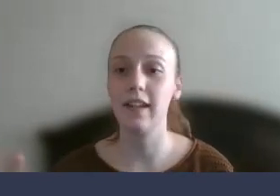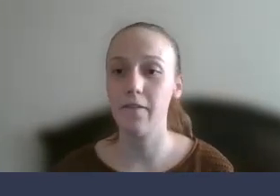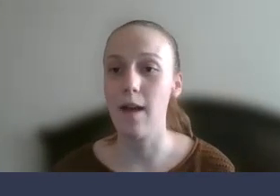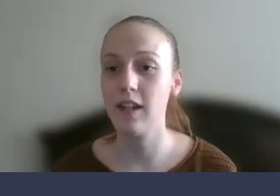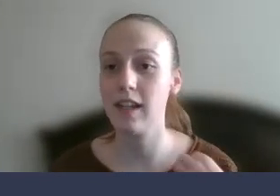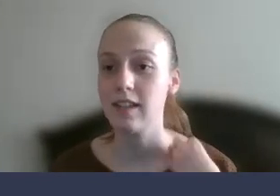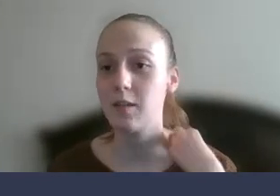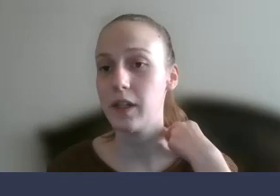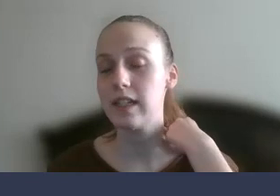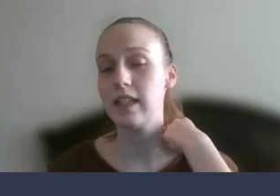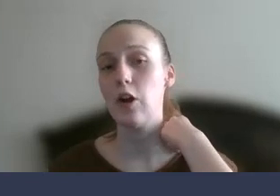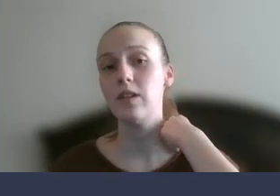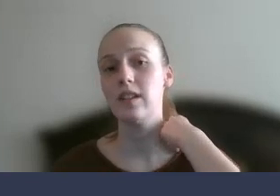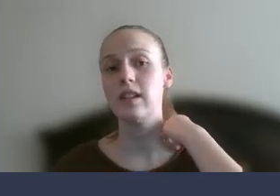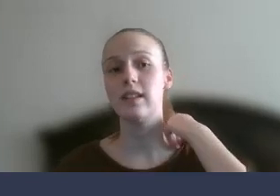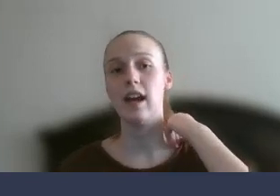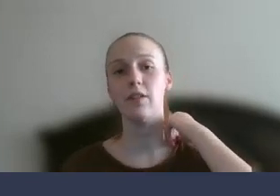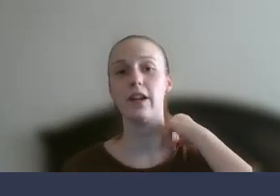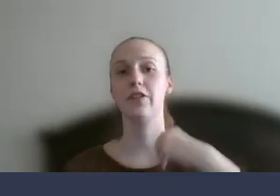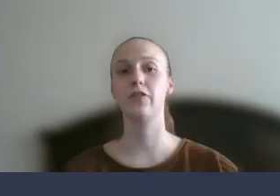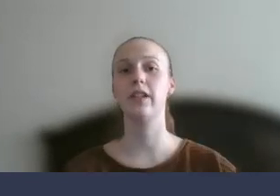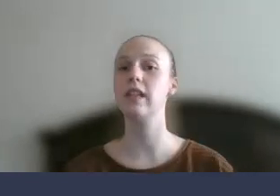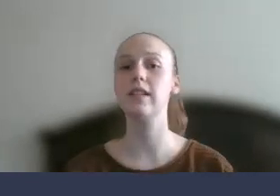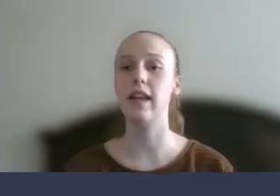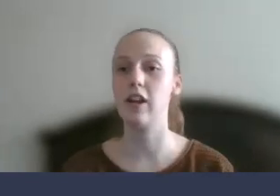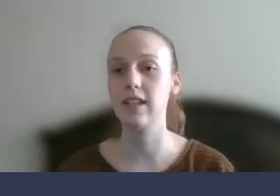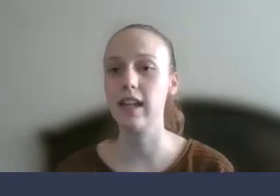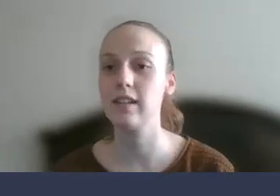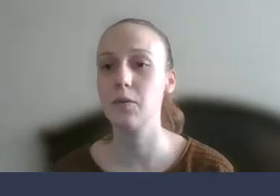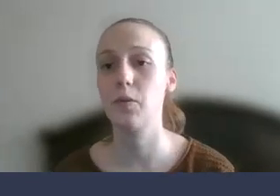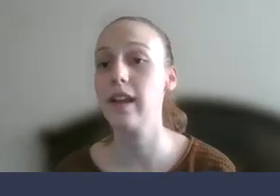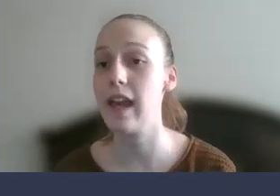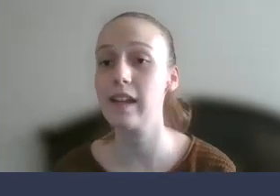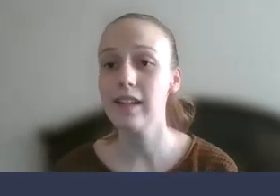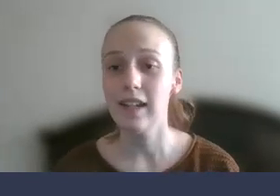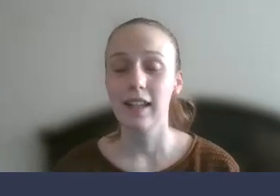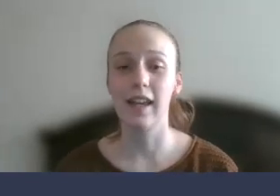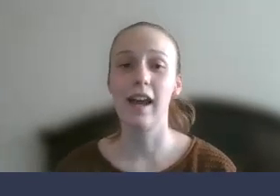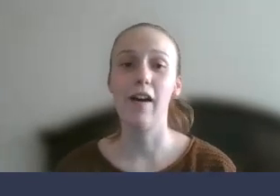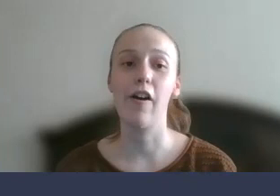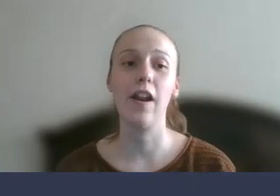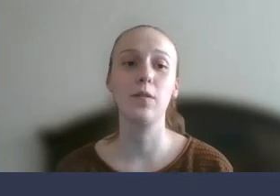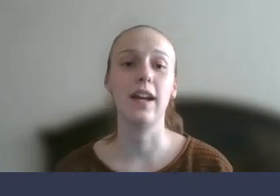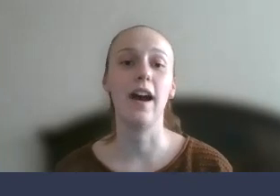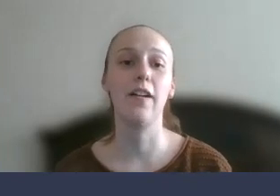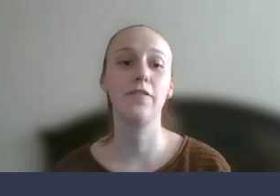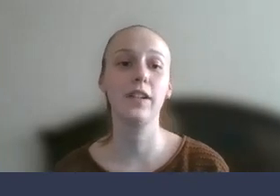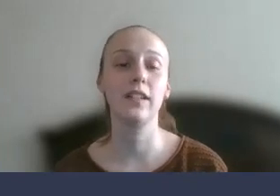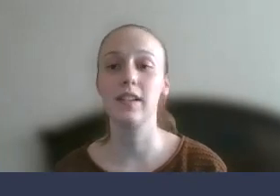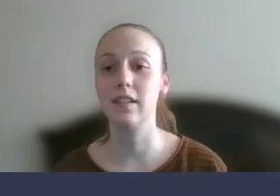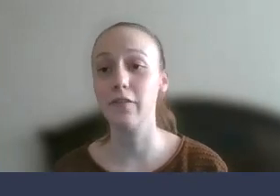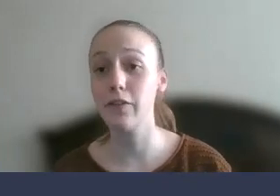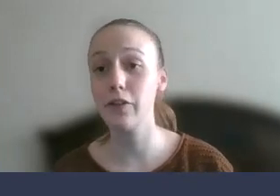But as a family that is experiencing homelessness, having my children in these daycare settings, again, they are able to